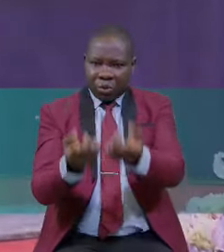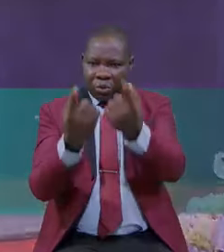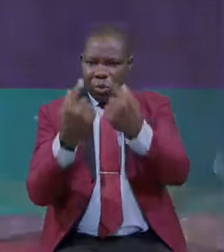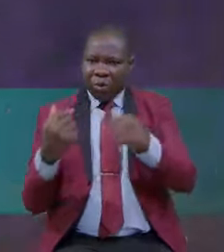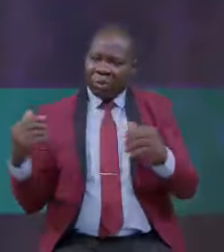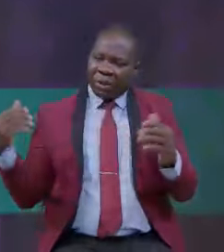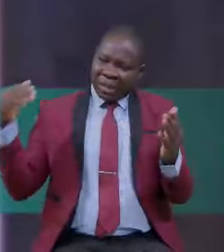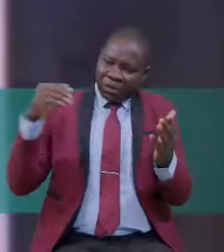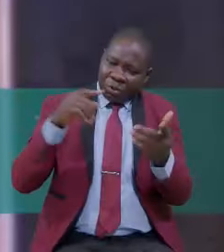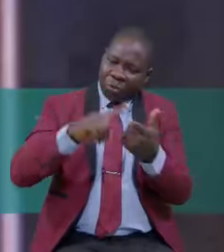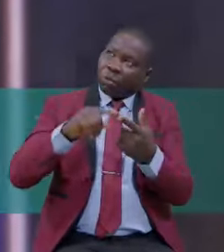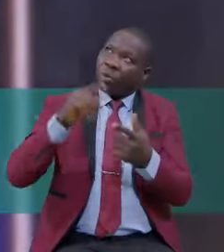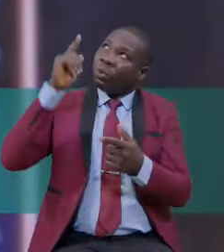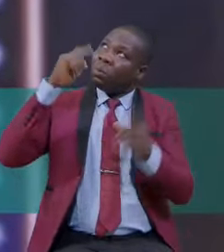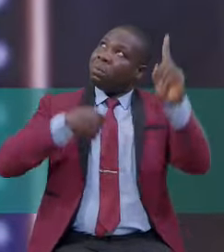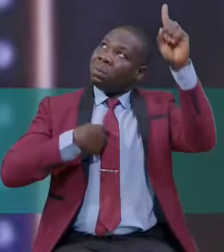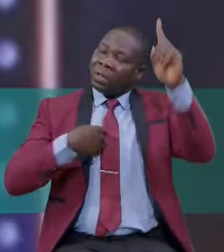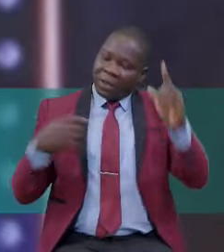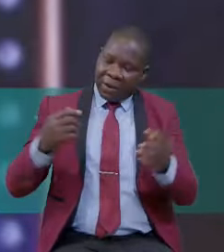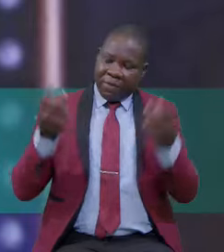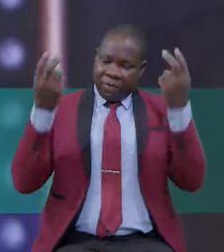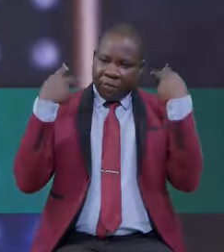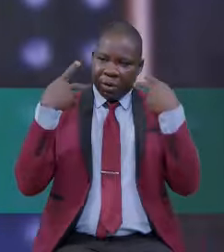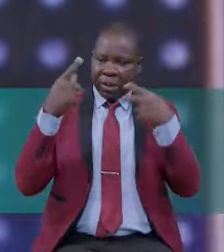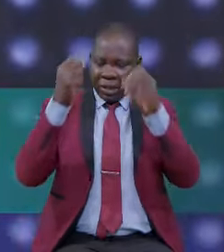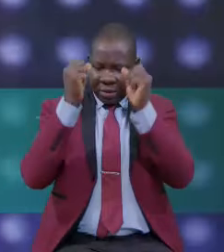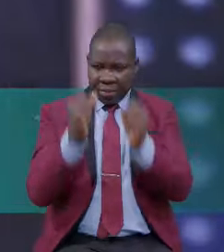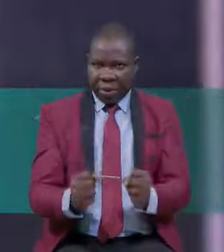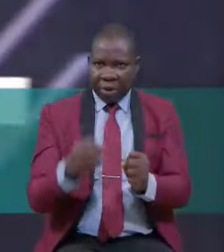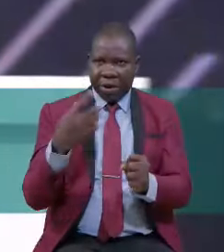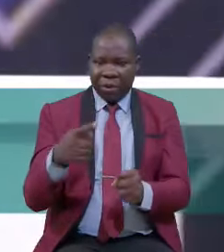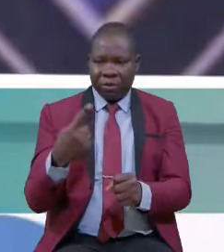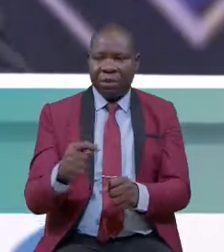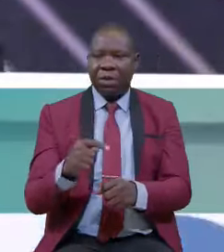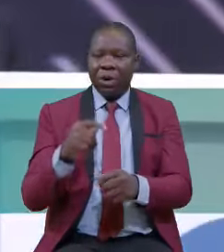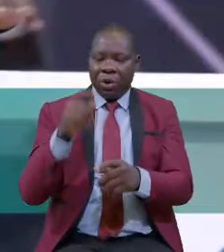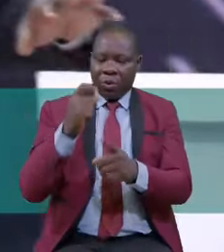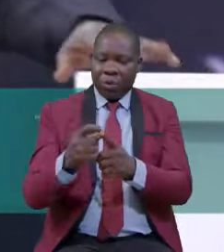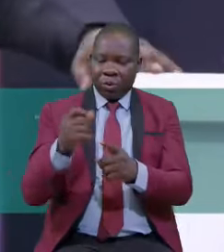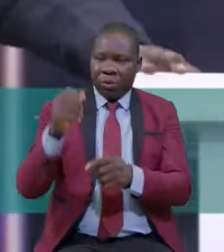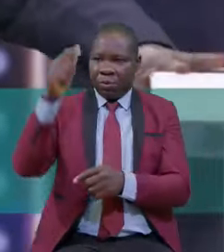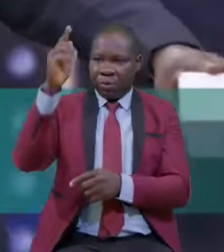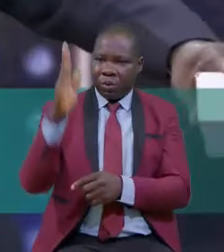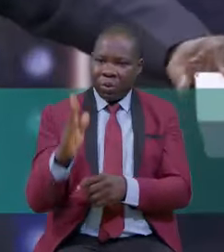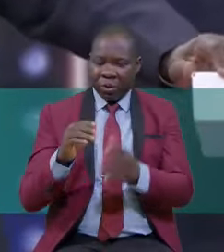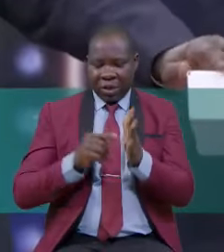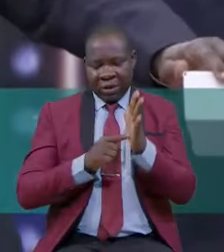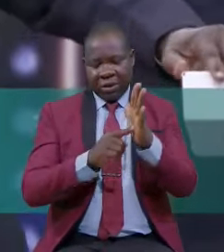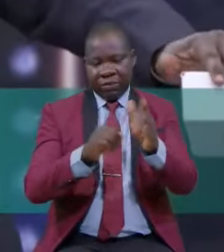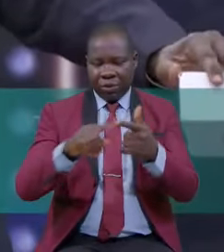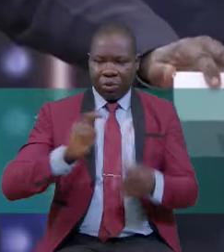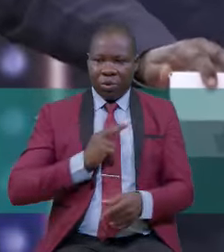him void. The power of the Lord revealed to us in the Bible will not return to him void. It shall